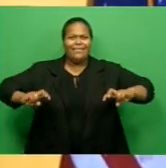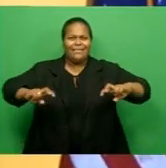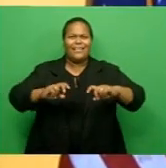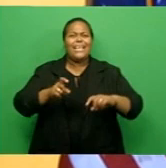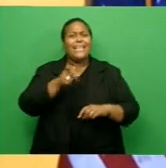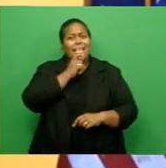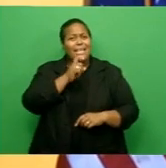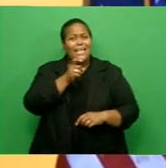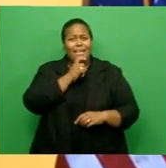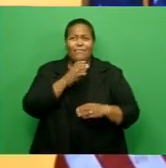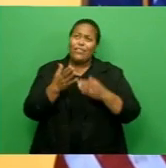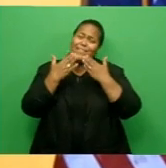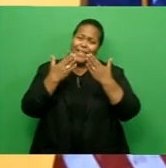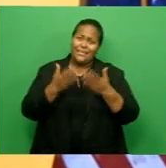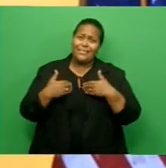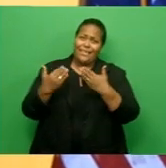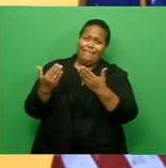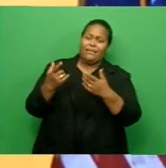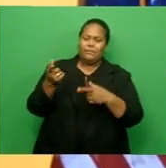those who have lost a loved one,